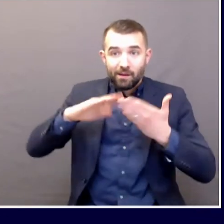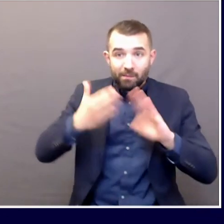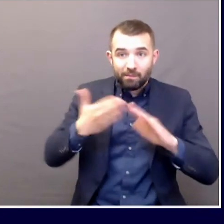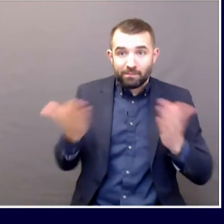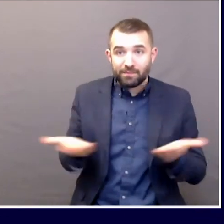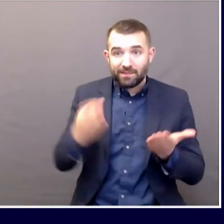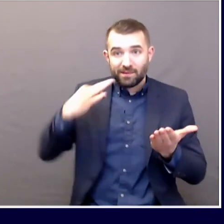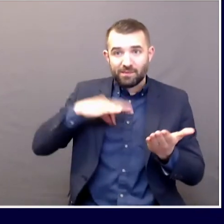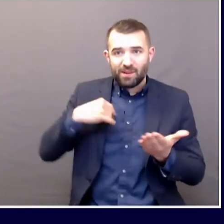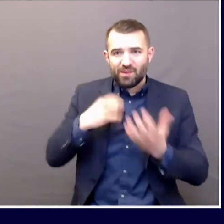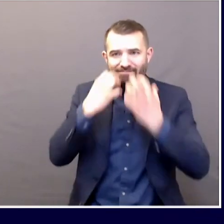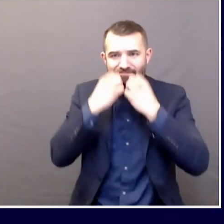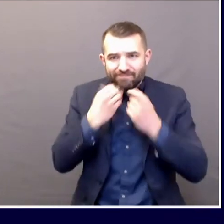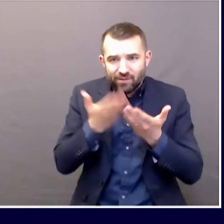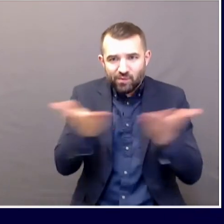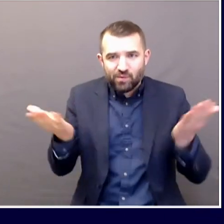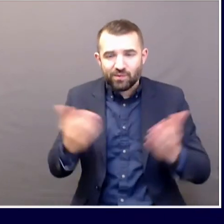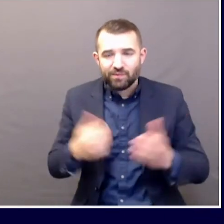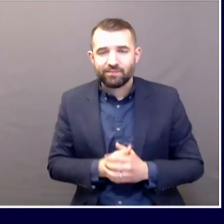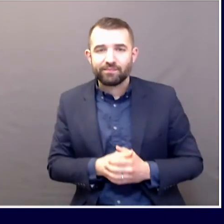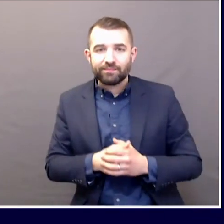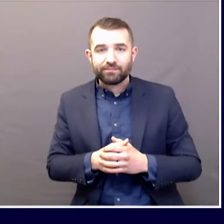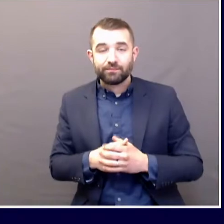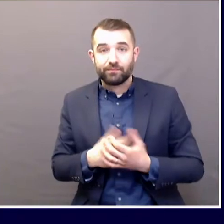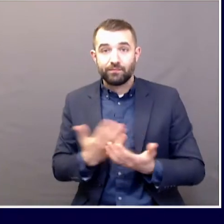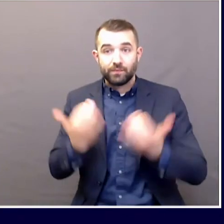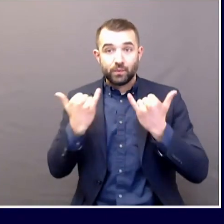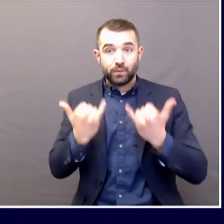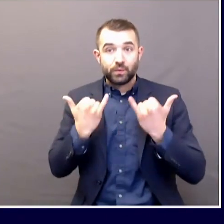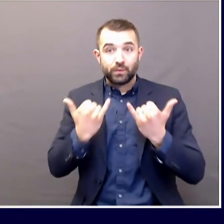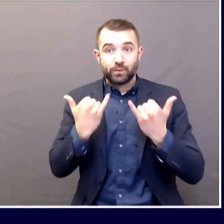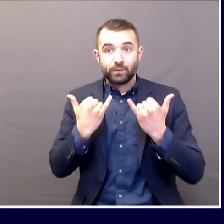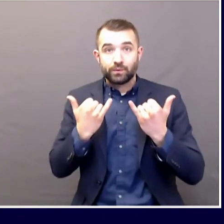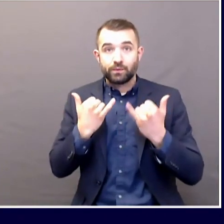Right now in Maine, there are a total of